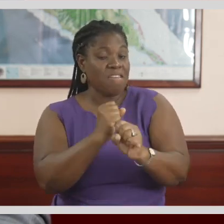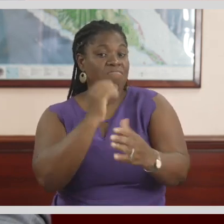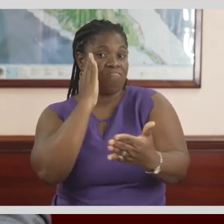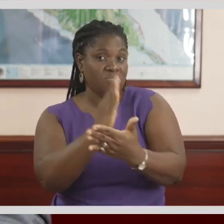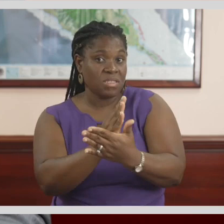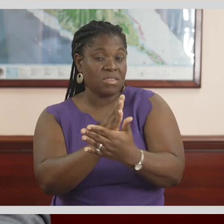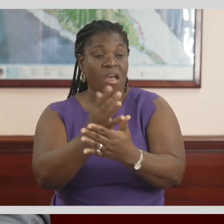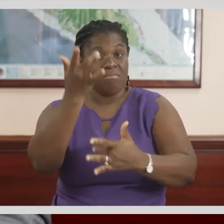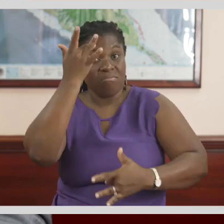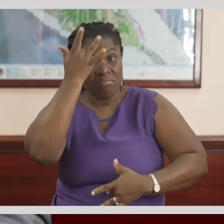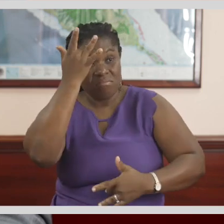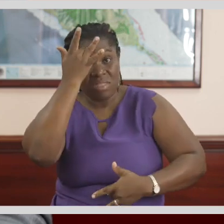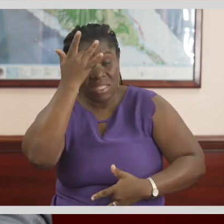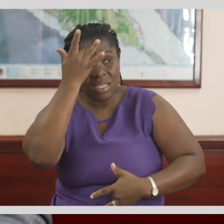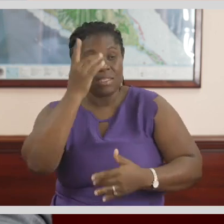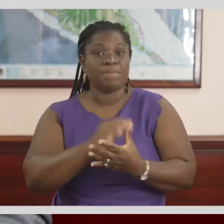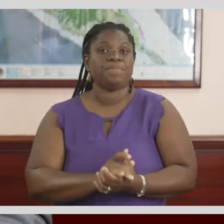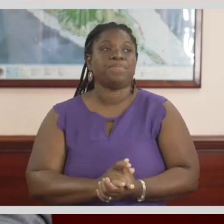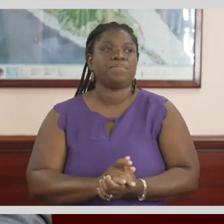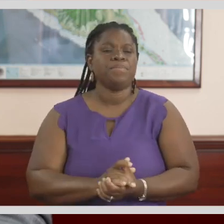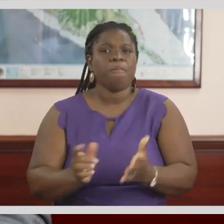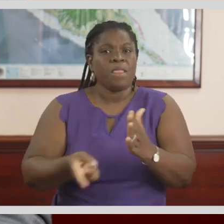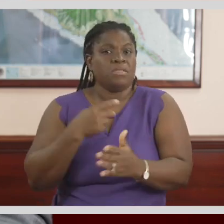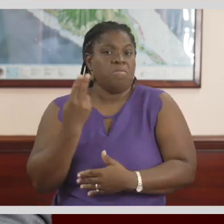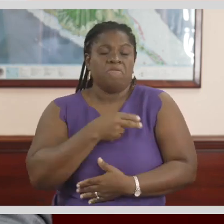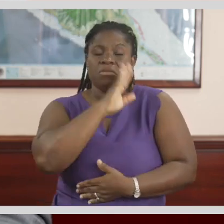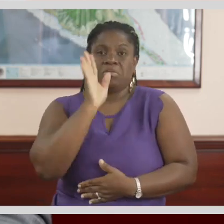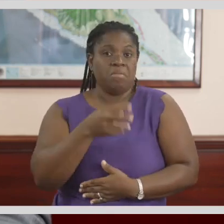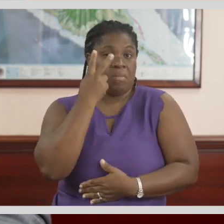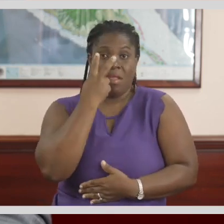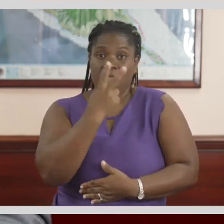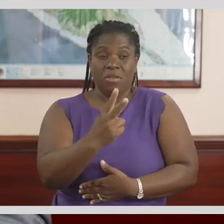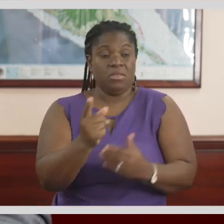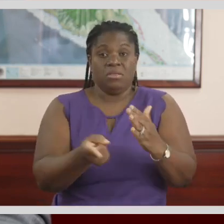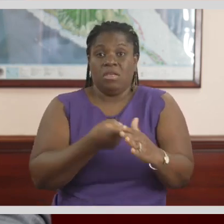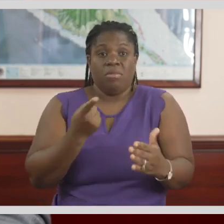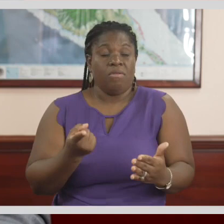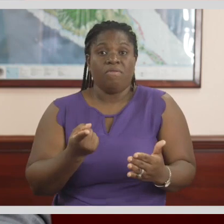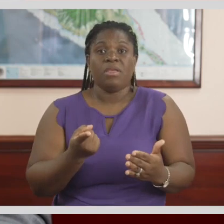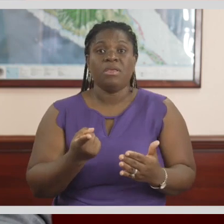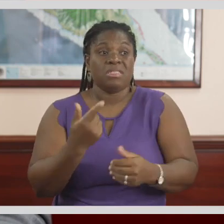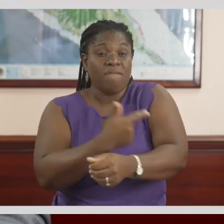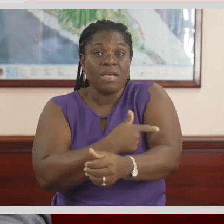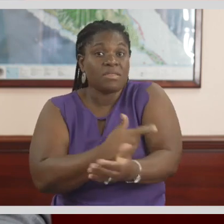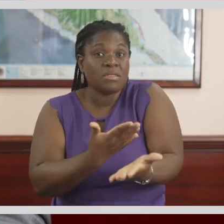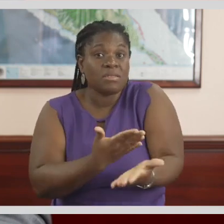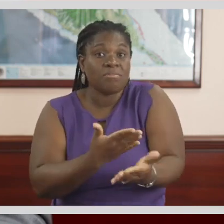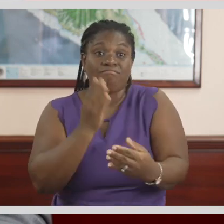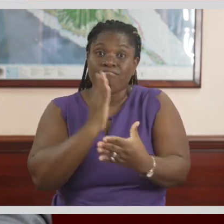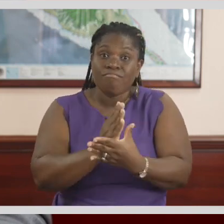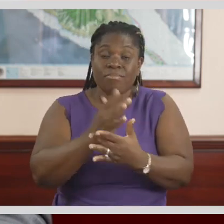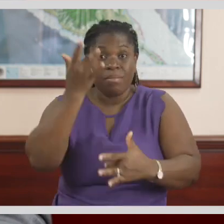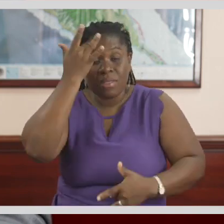diseases, VPDs. Some of us have never seen some of these vaccine-preventable diseases,